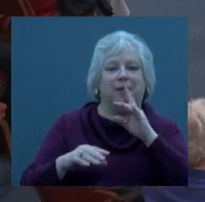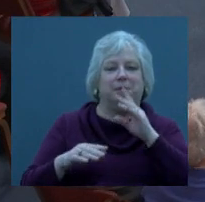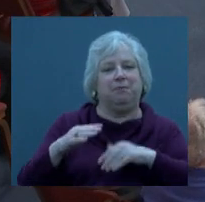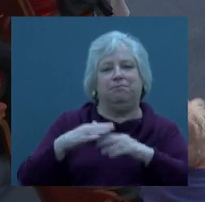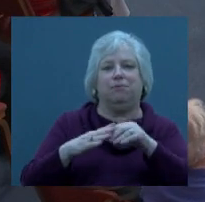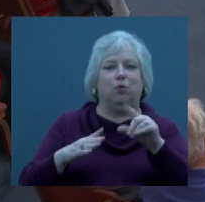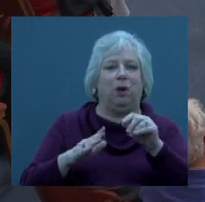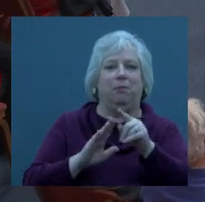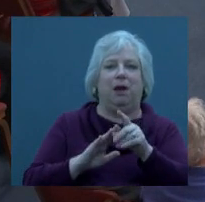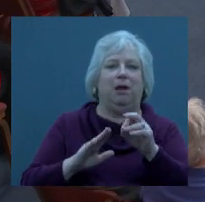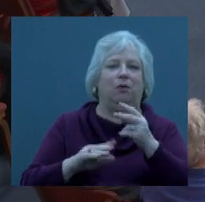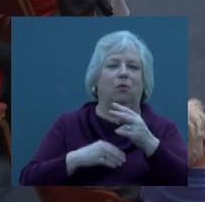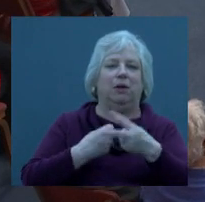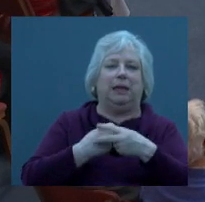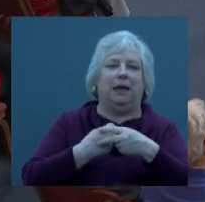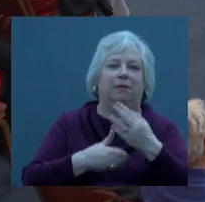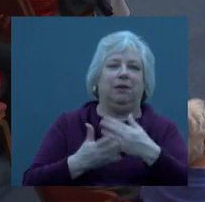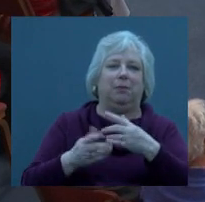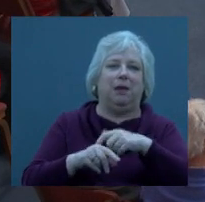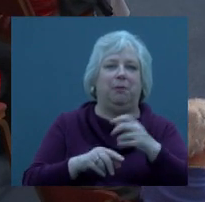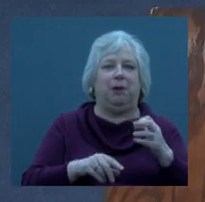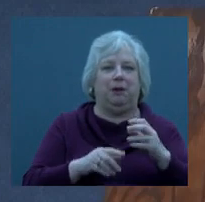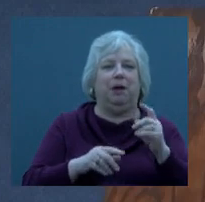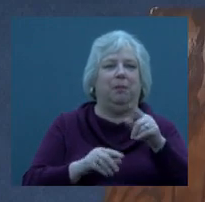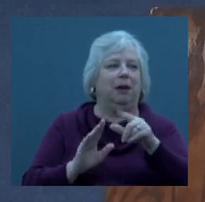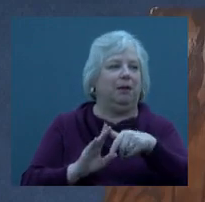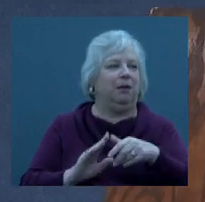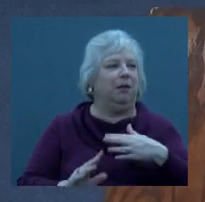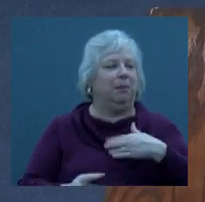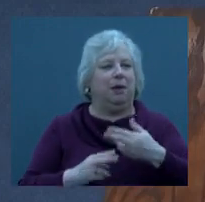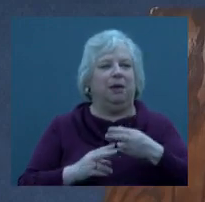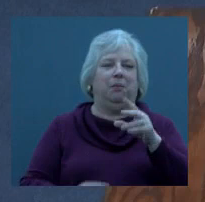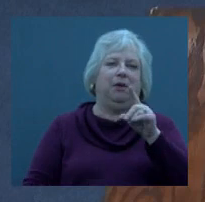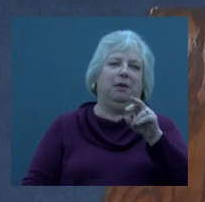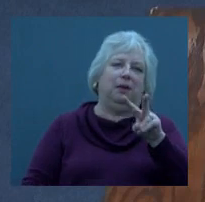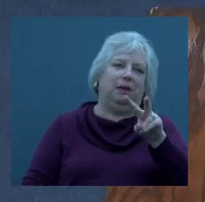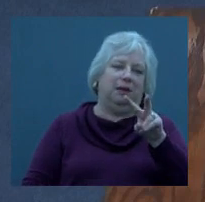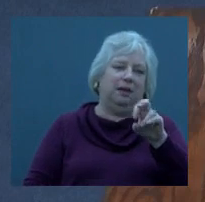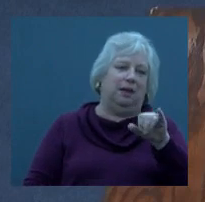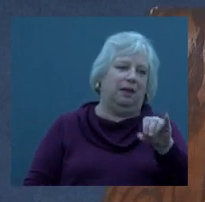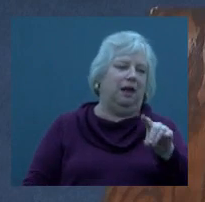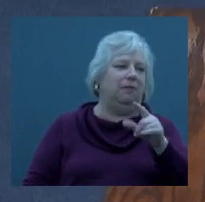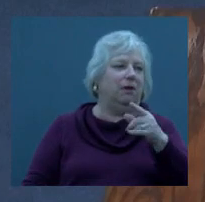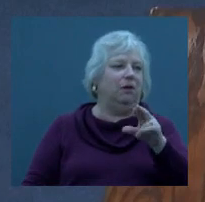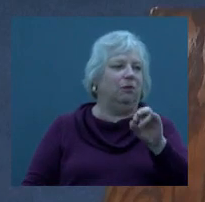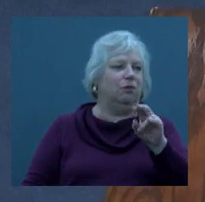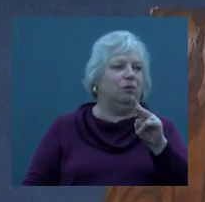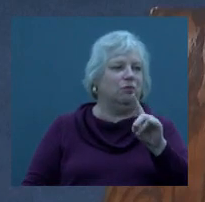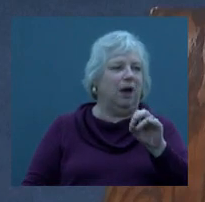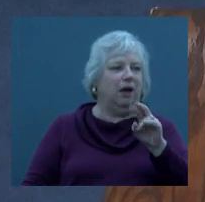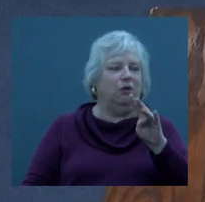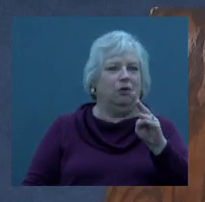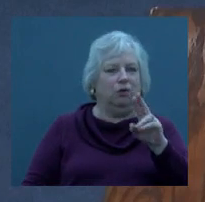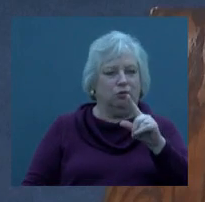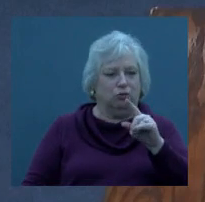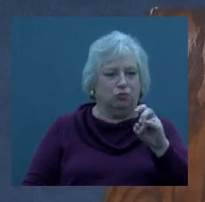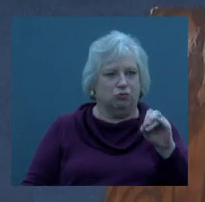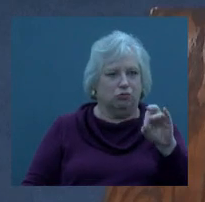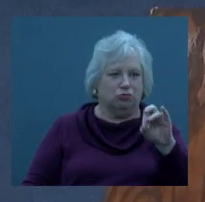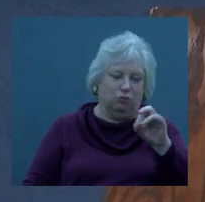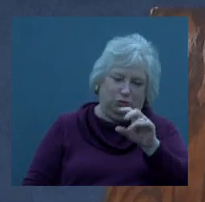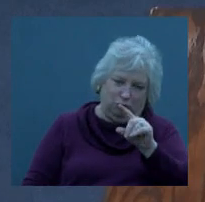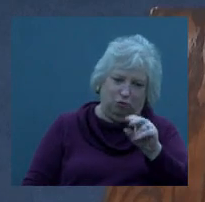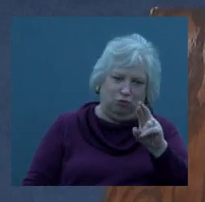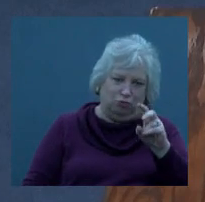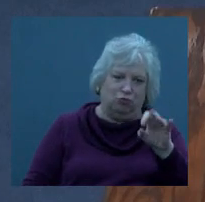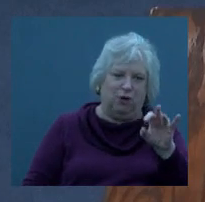you, Mr. Chairman. Yep. My name is David Vandergriff, and I'm with the law firm of Quattlebaum, Grooms and Toll,